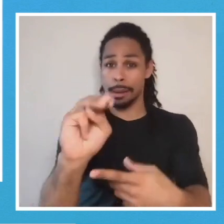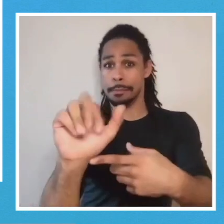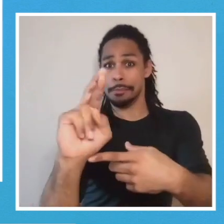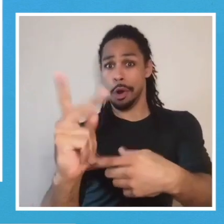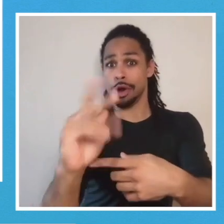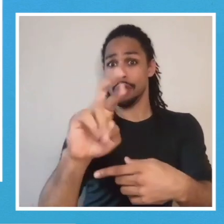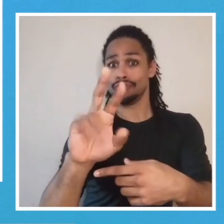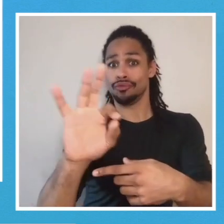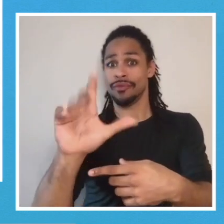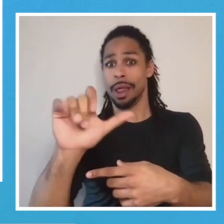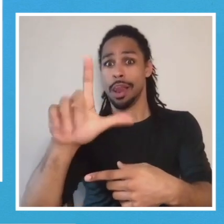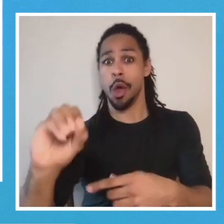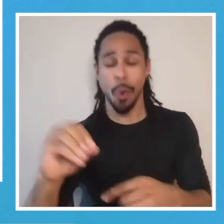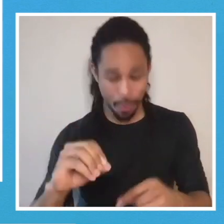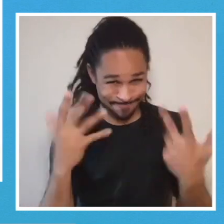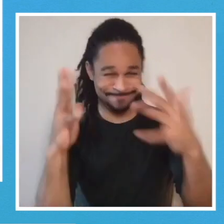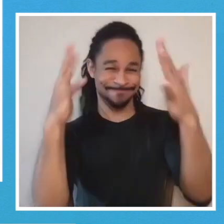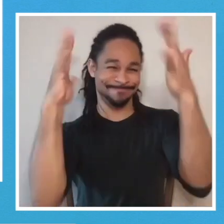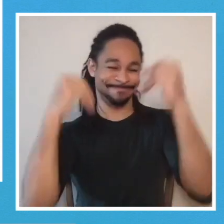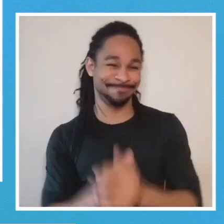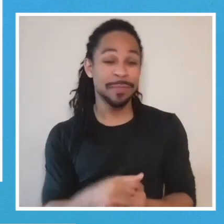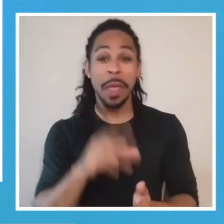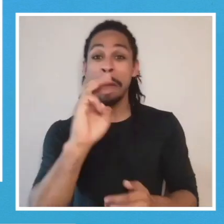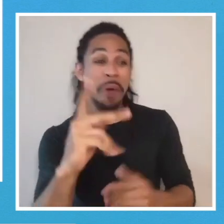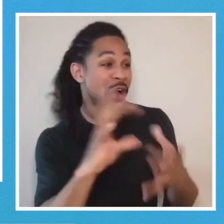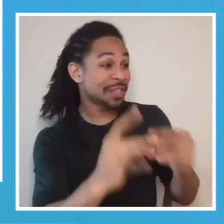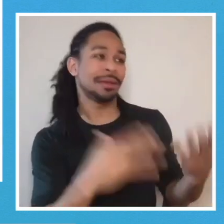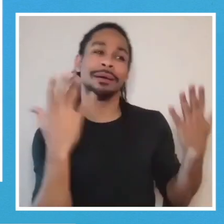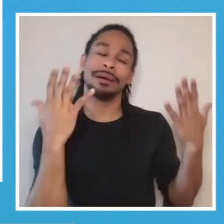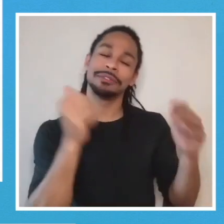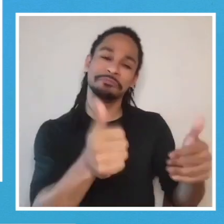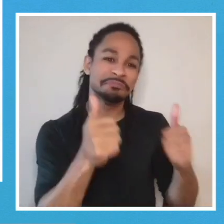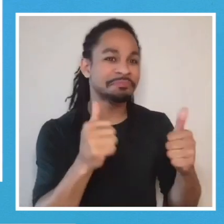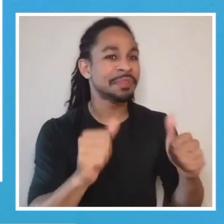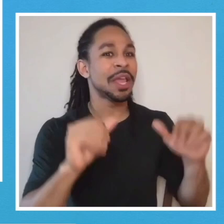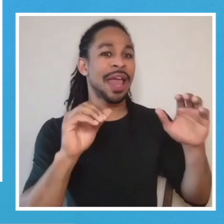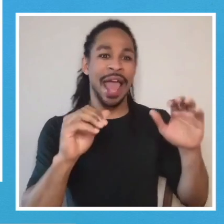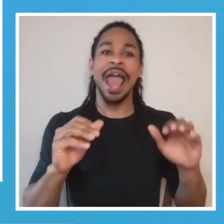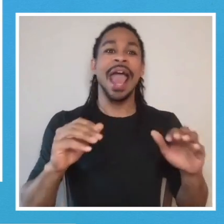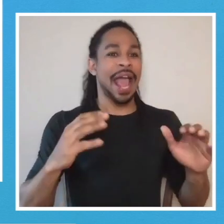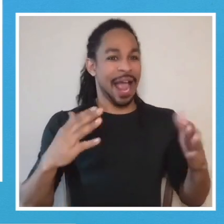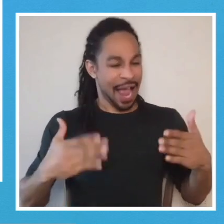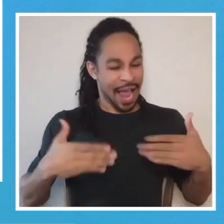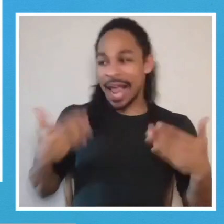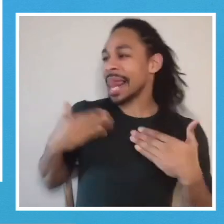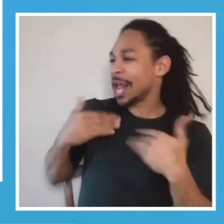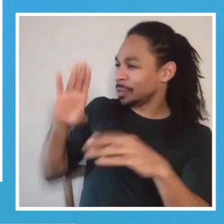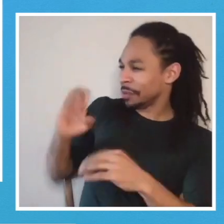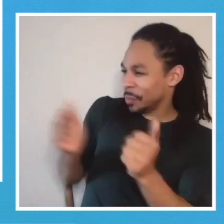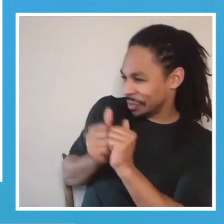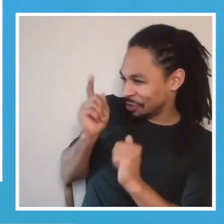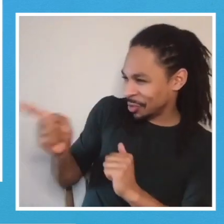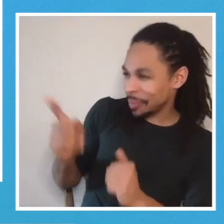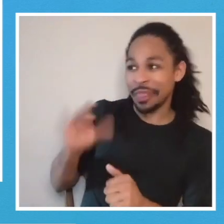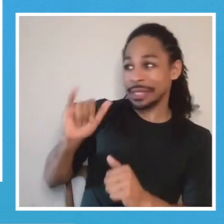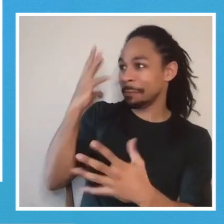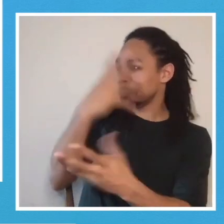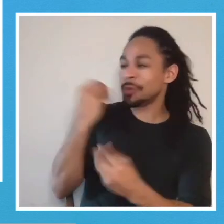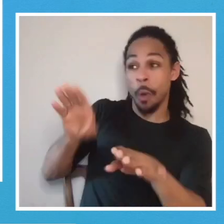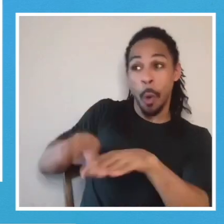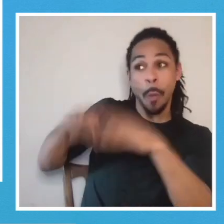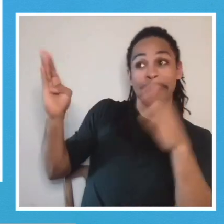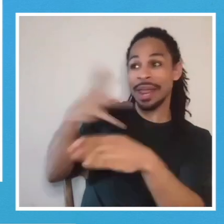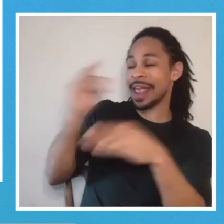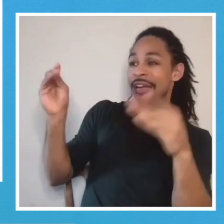Hey, Baratunde. So glad to be with you, man. That was a really beautiful opening and framing for this conversation. Thank